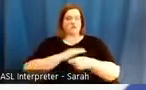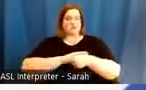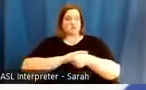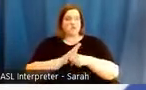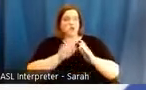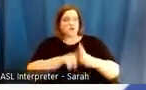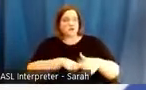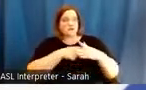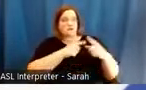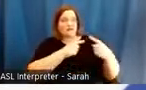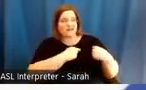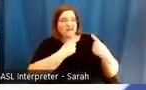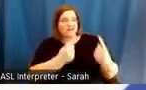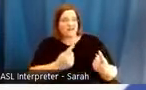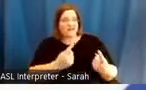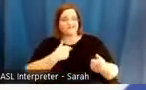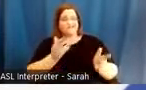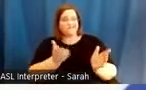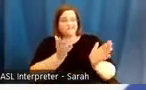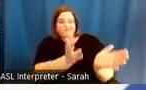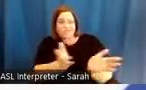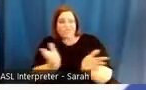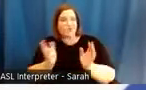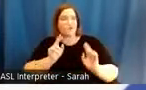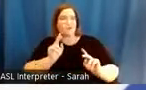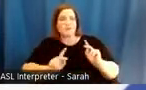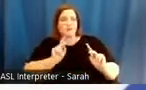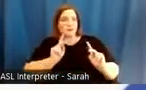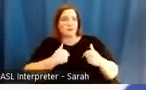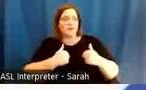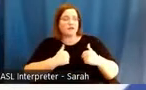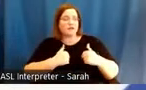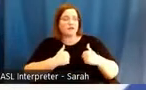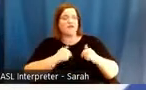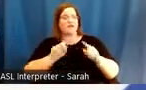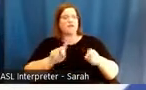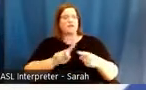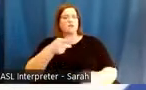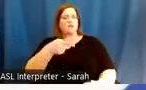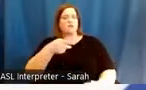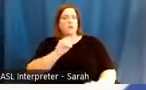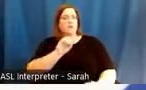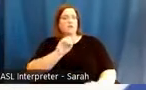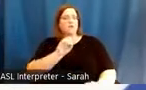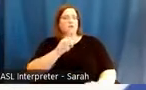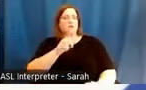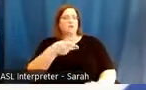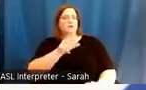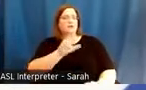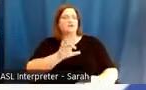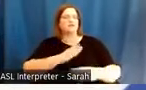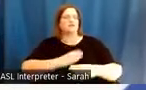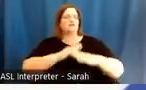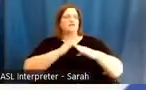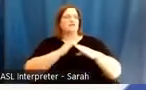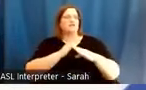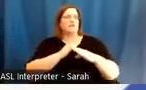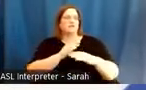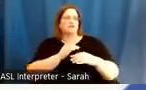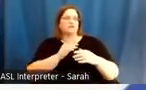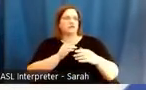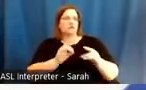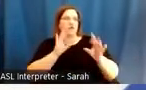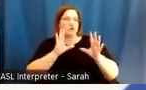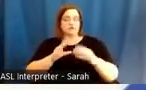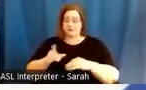I don't get to talk to people. I go to POC, Prevention of Crisis. Is that the same person